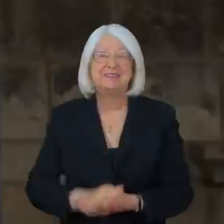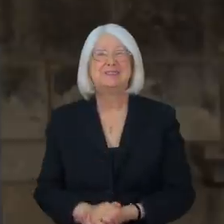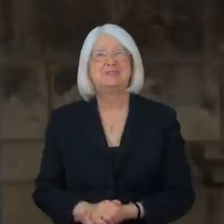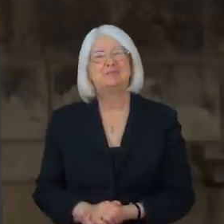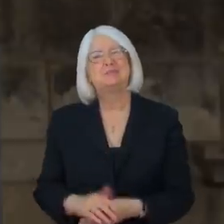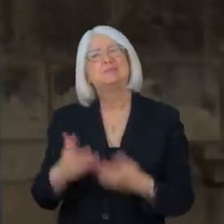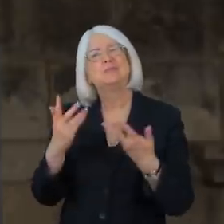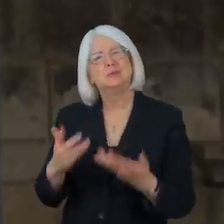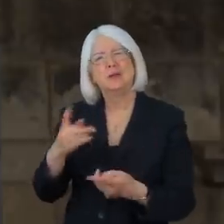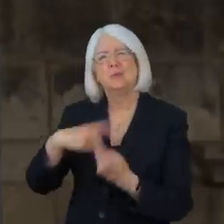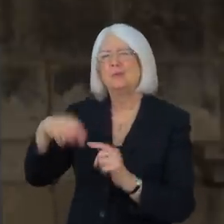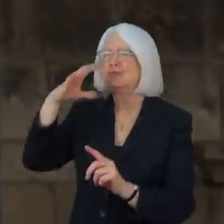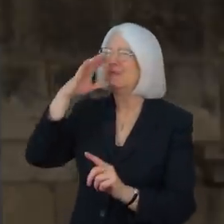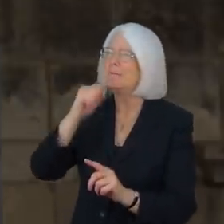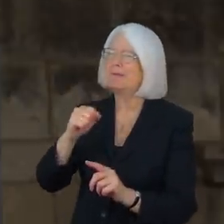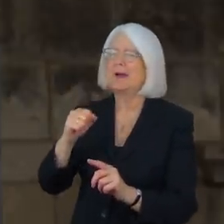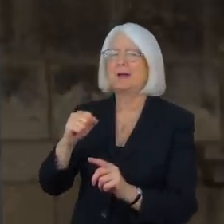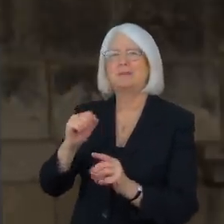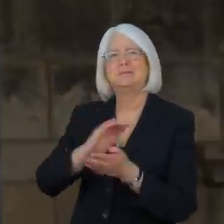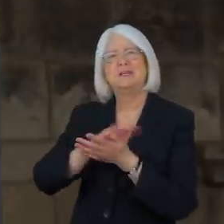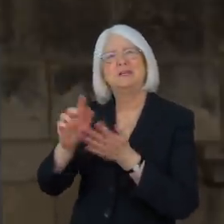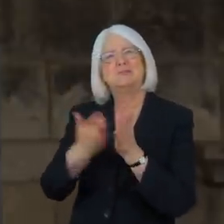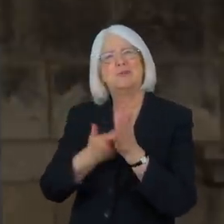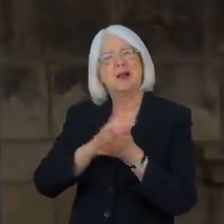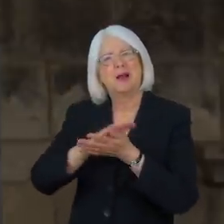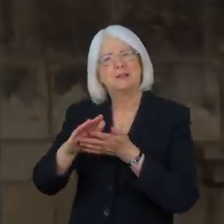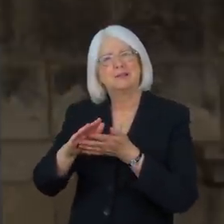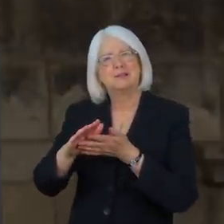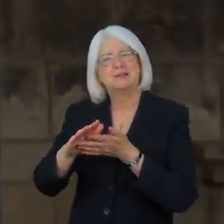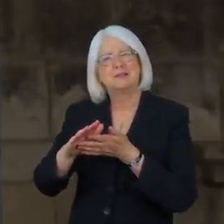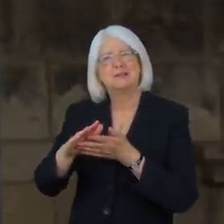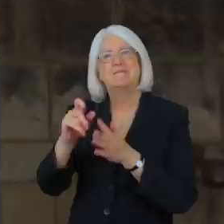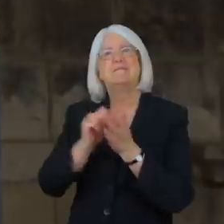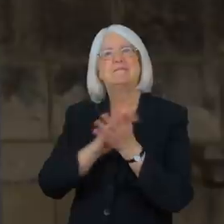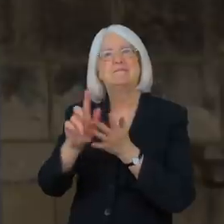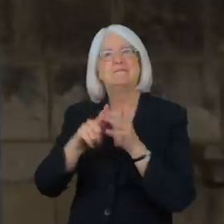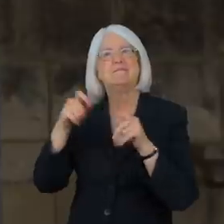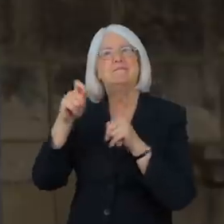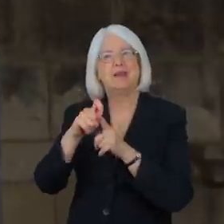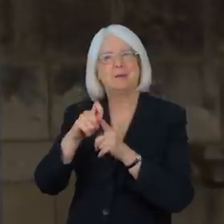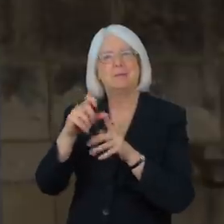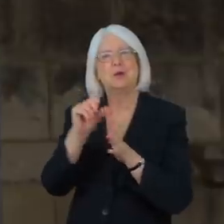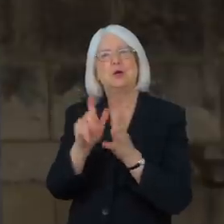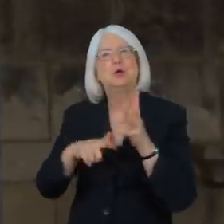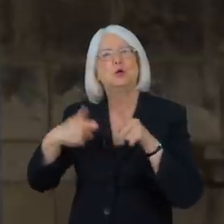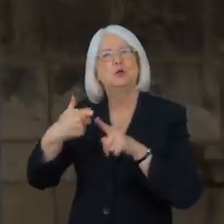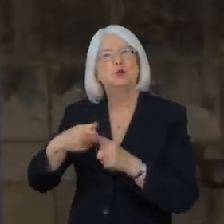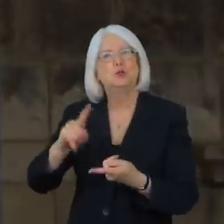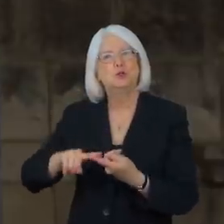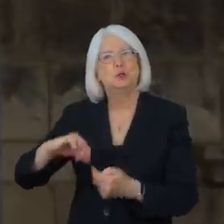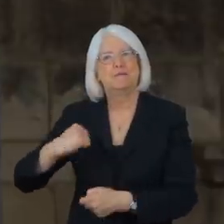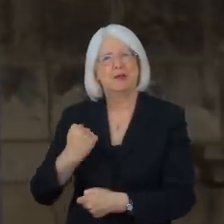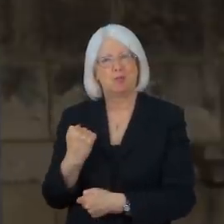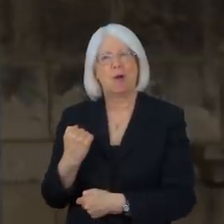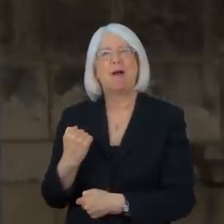remember before God, His Royal Highness, Philip, Duke of Edinburgh, to renew our trust